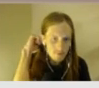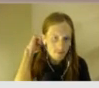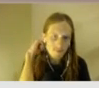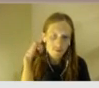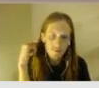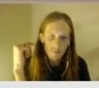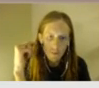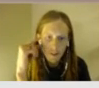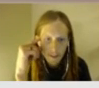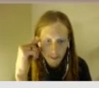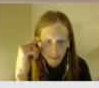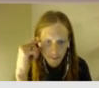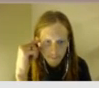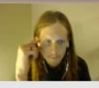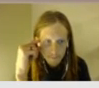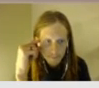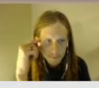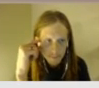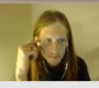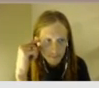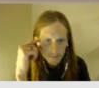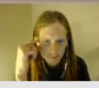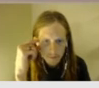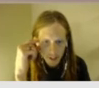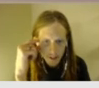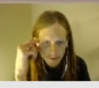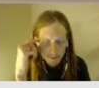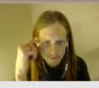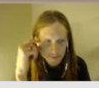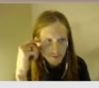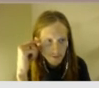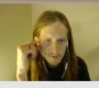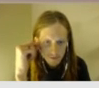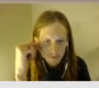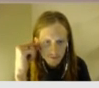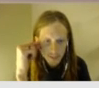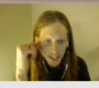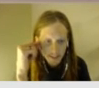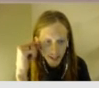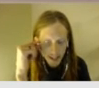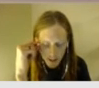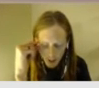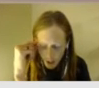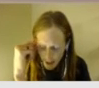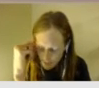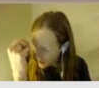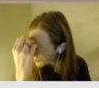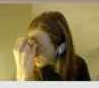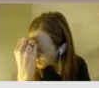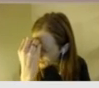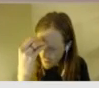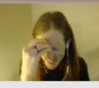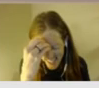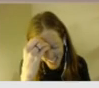new ideas to come back and kind of, try something different. I appreciate that a lot, you know? Yeah. Have you